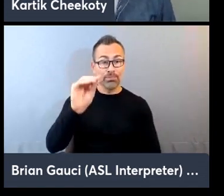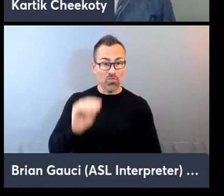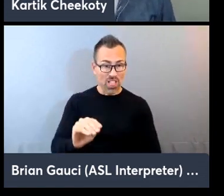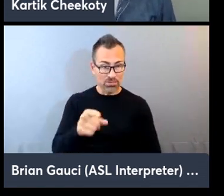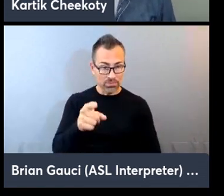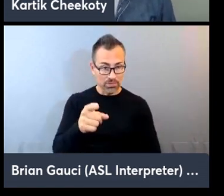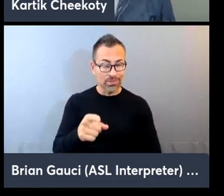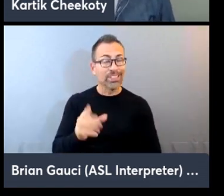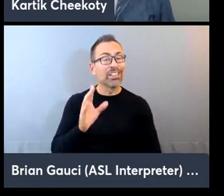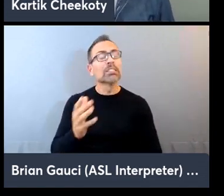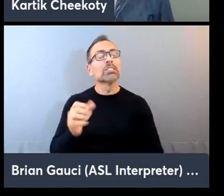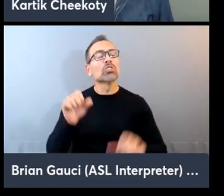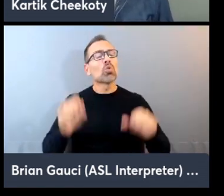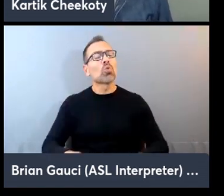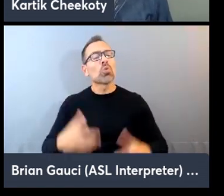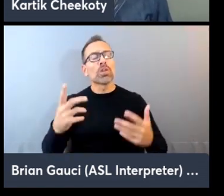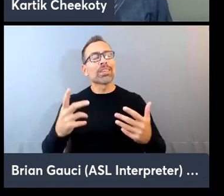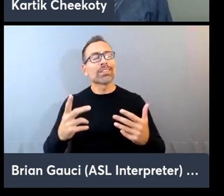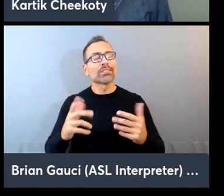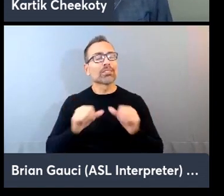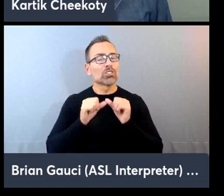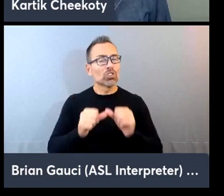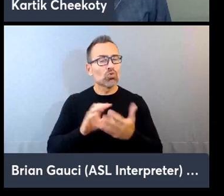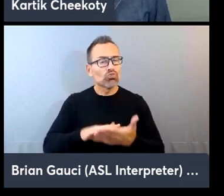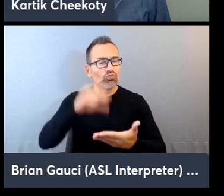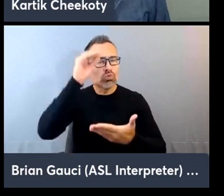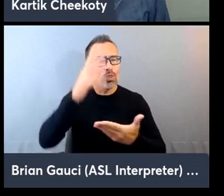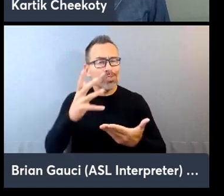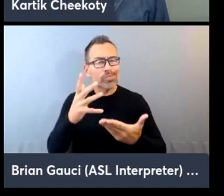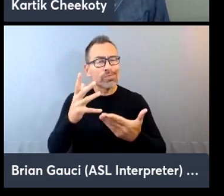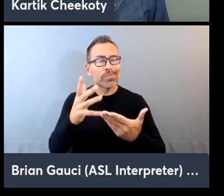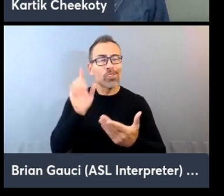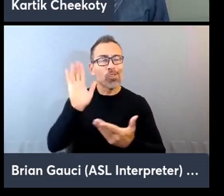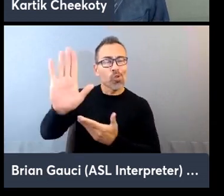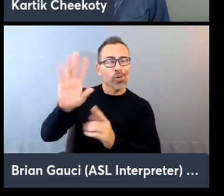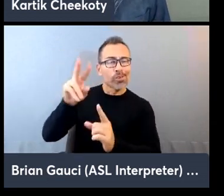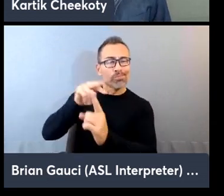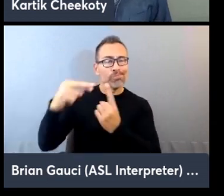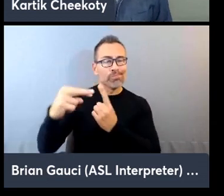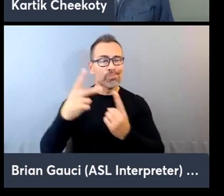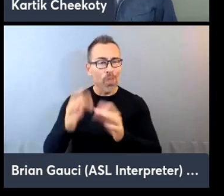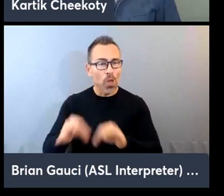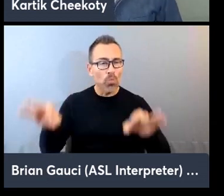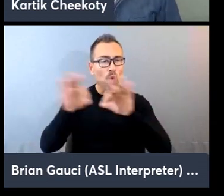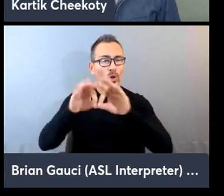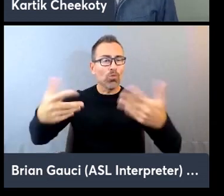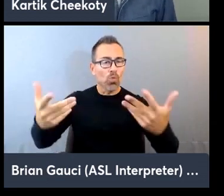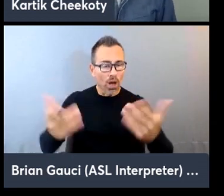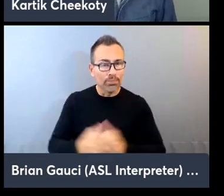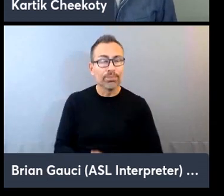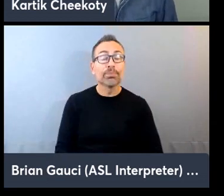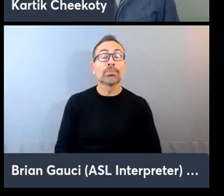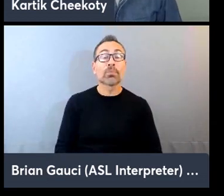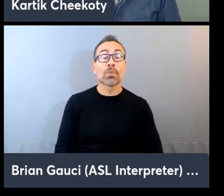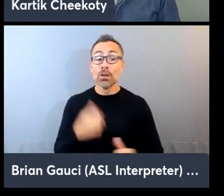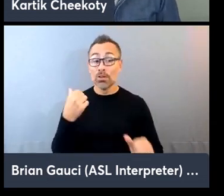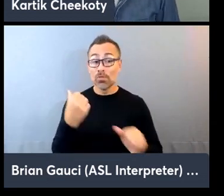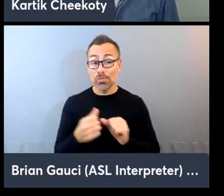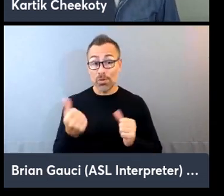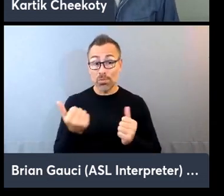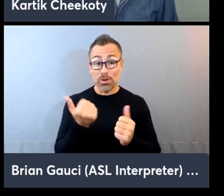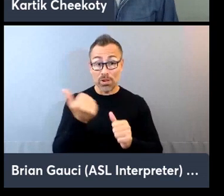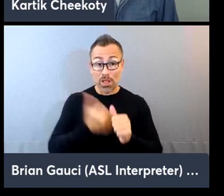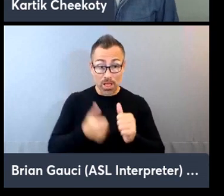on what's important for you. Now, keep in mind, every action that you take on this console is